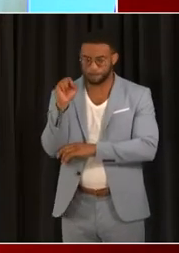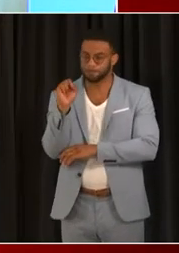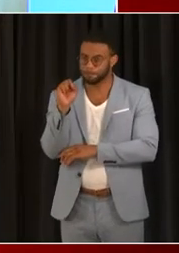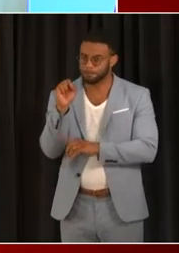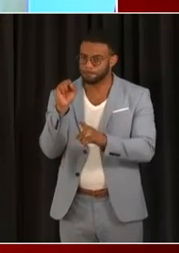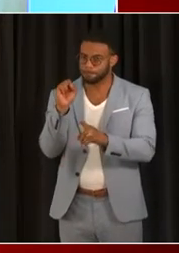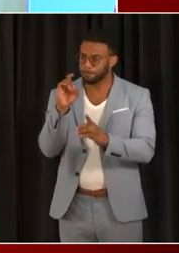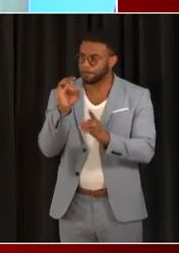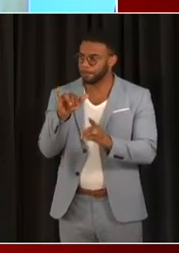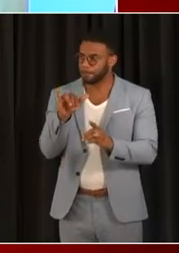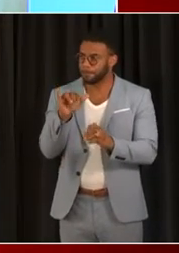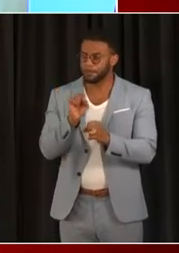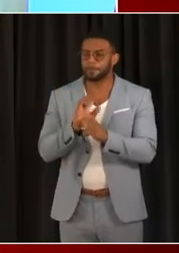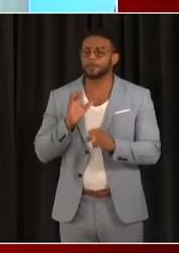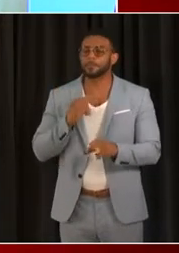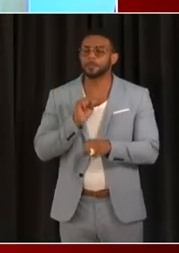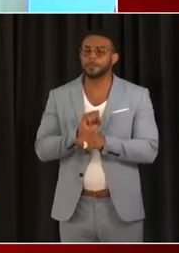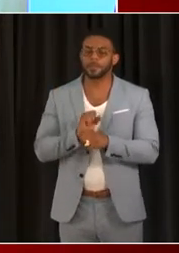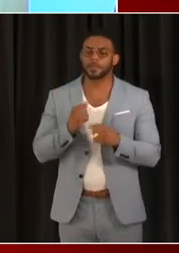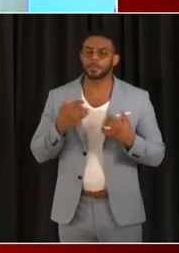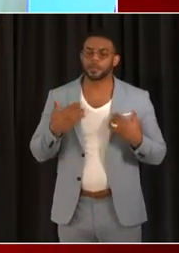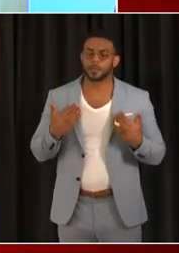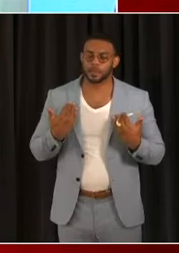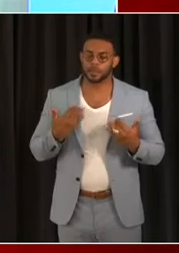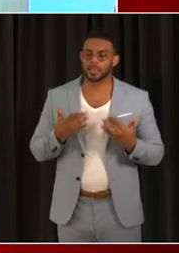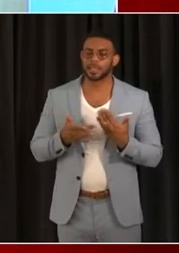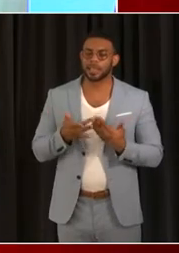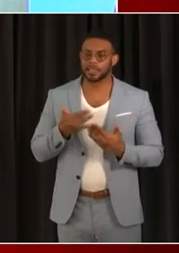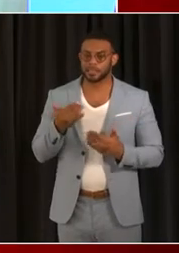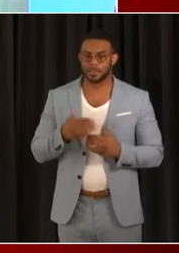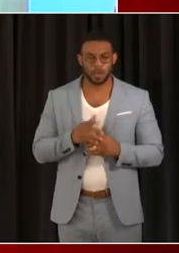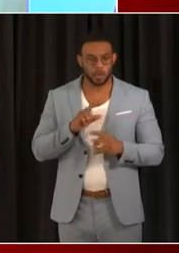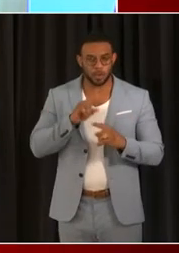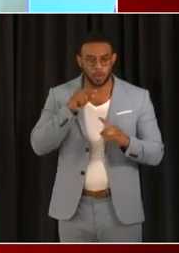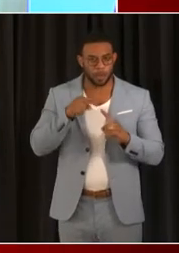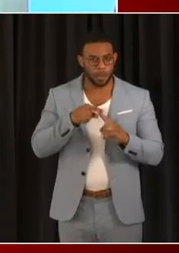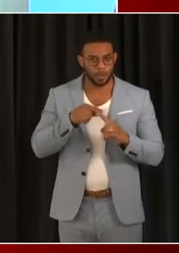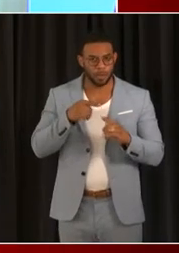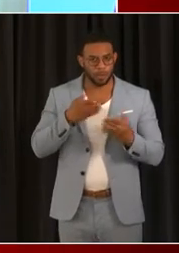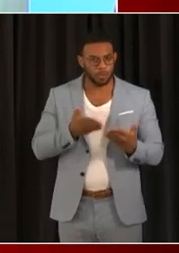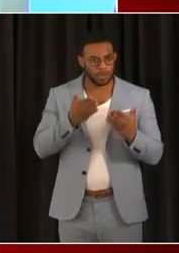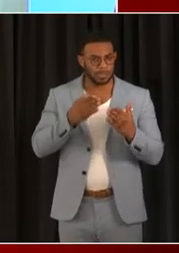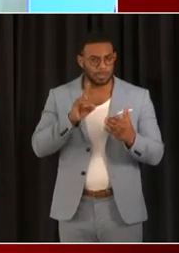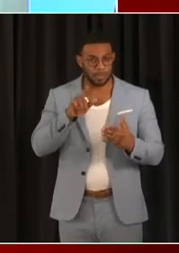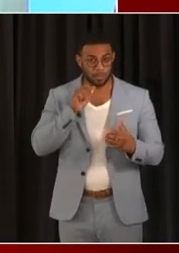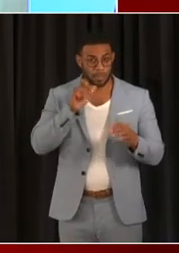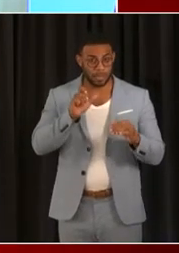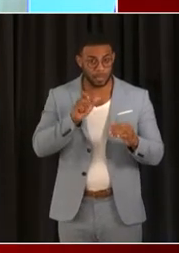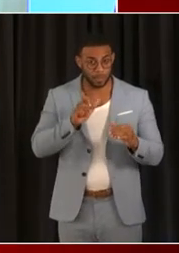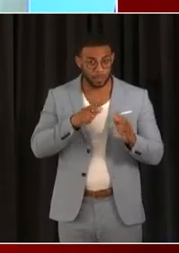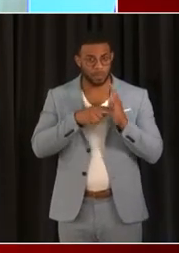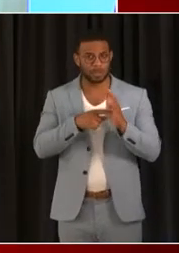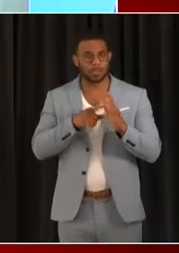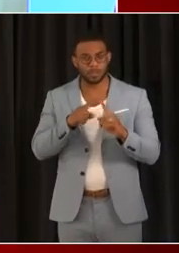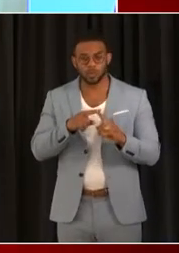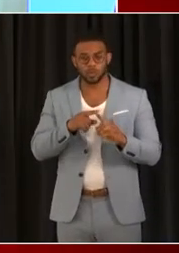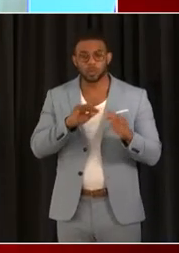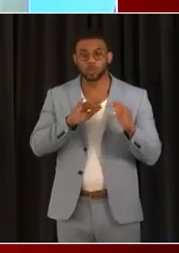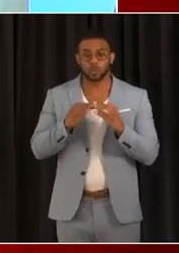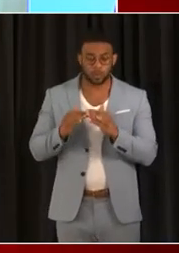up so that it makes our work all that much easier when we're presenting the data. And so we need to present